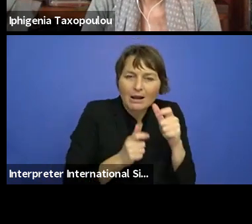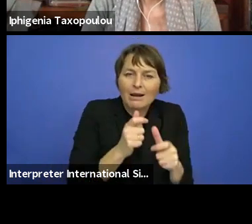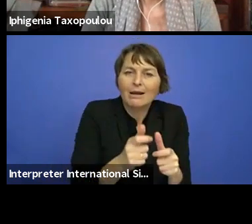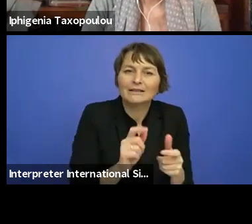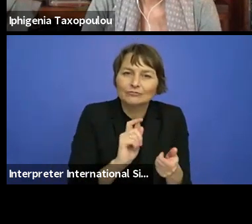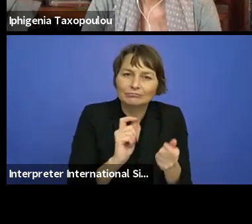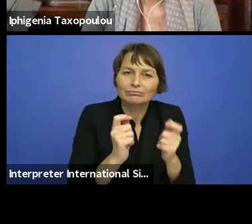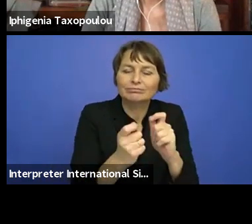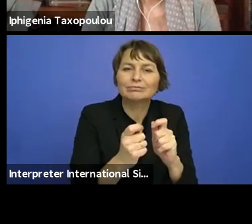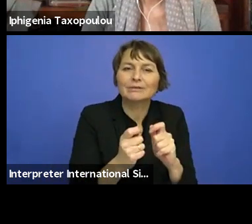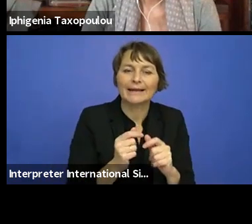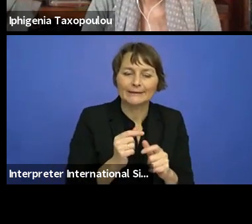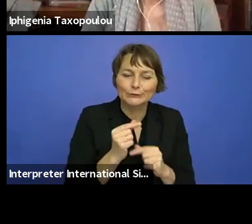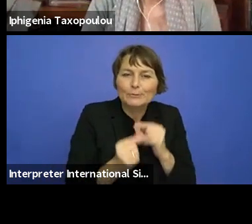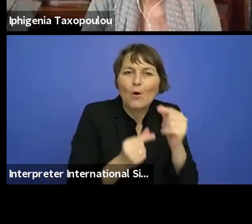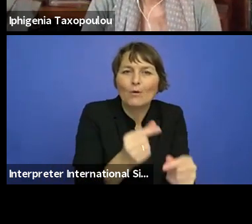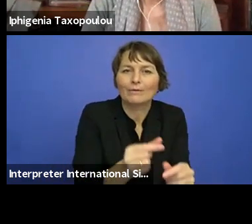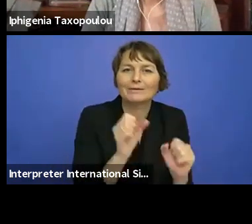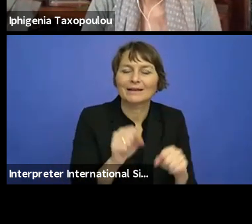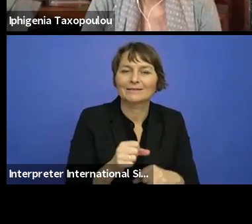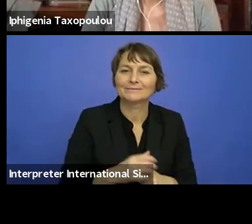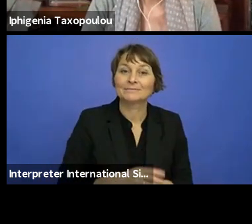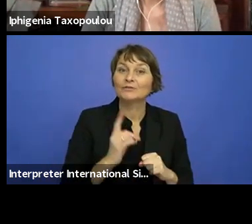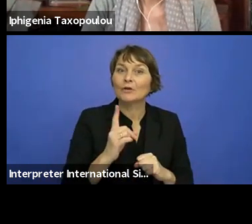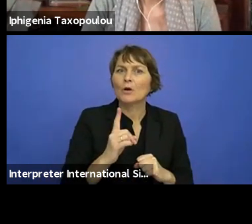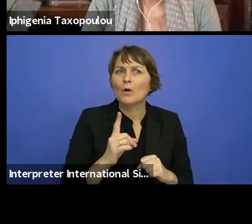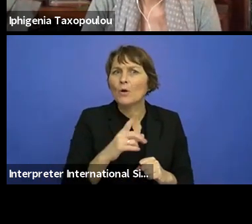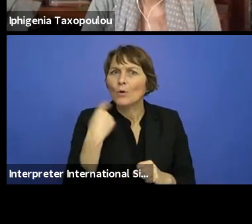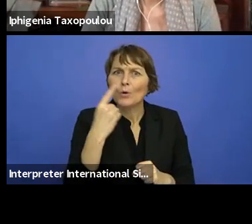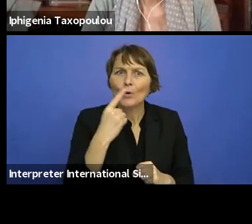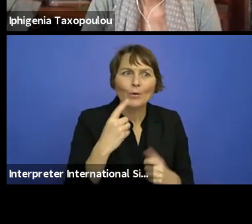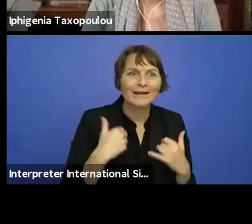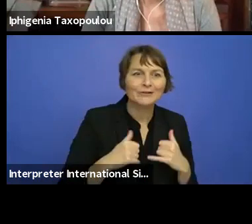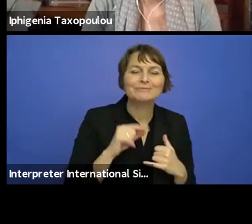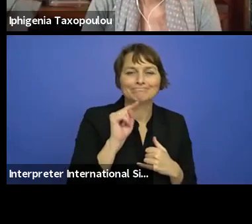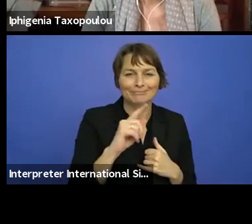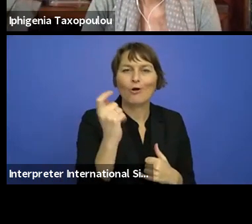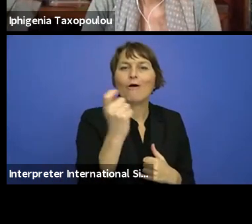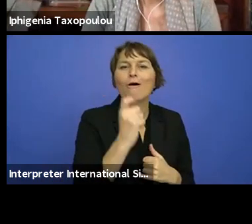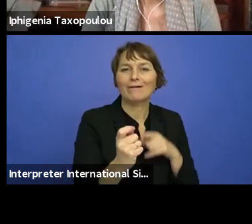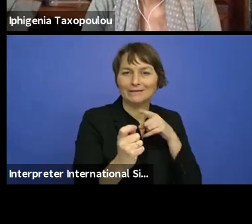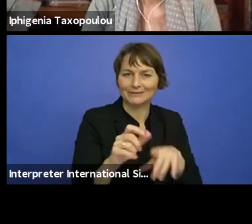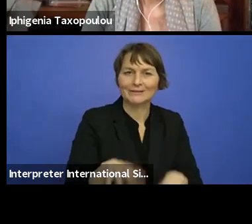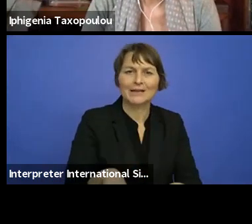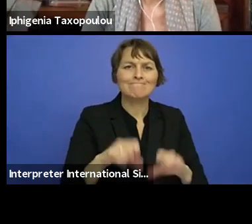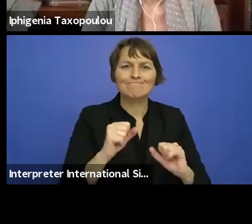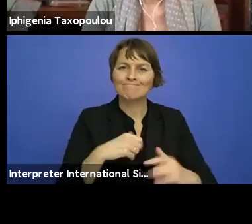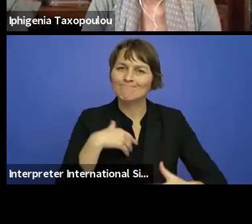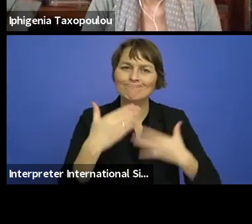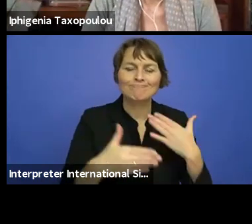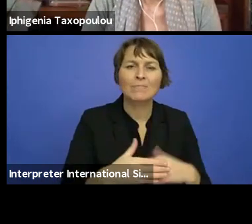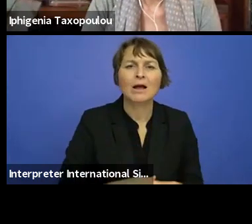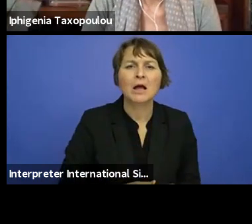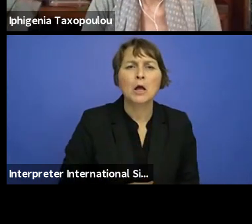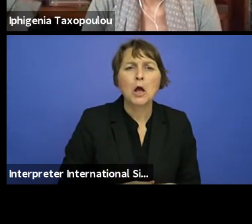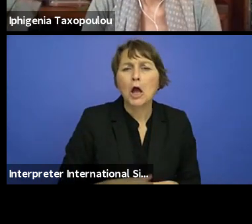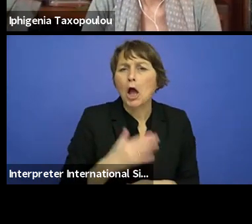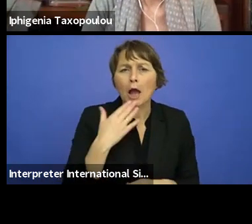that the interesting artists are the ones who are doing that. So actually, I don't worry about the people. I don't worry